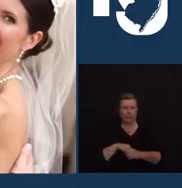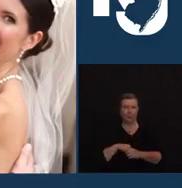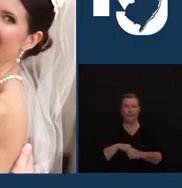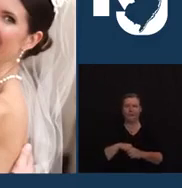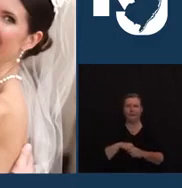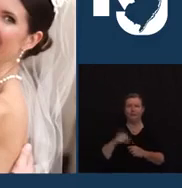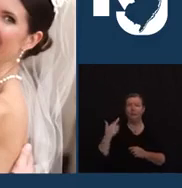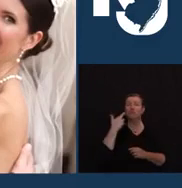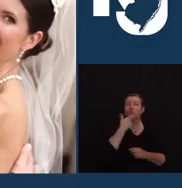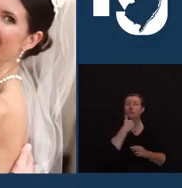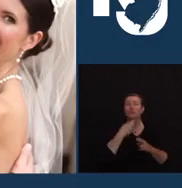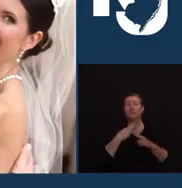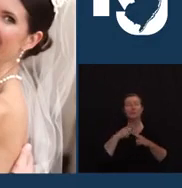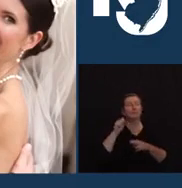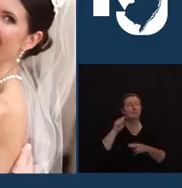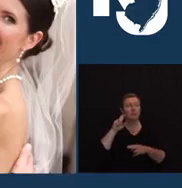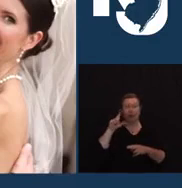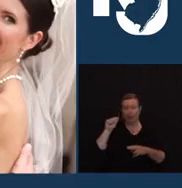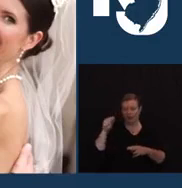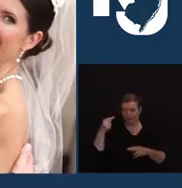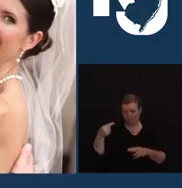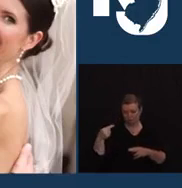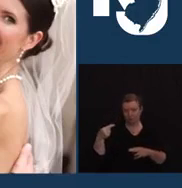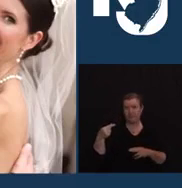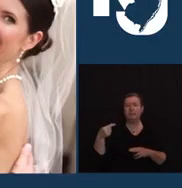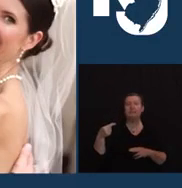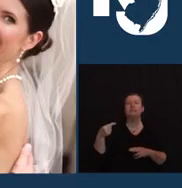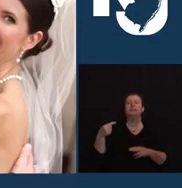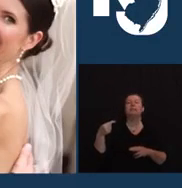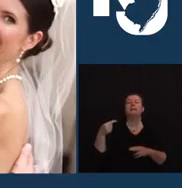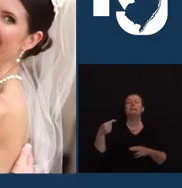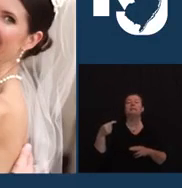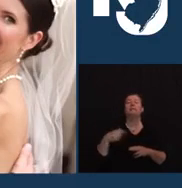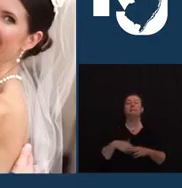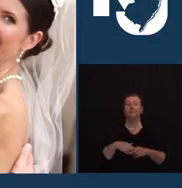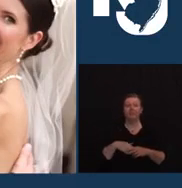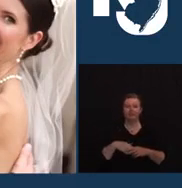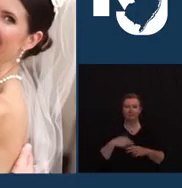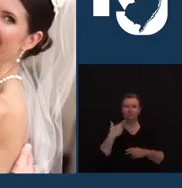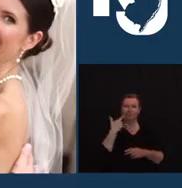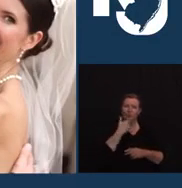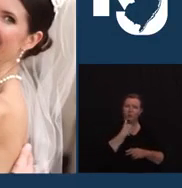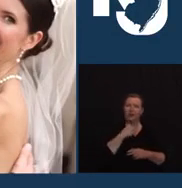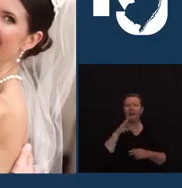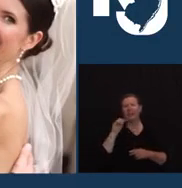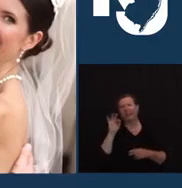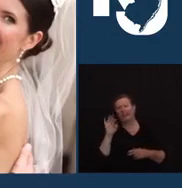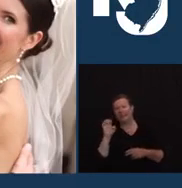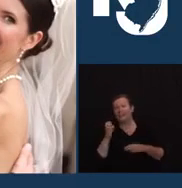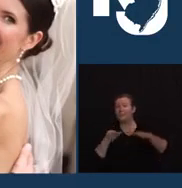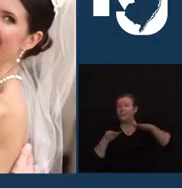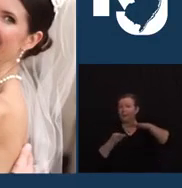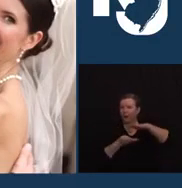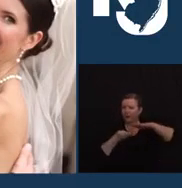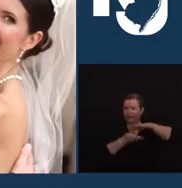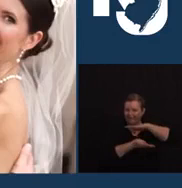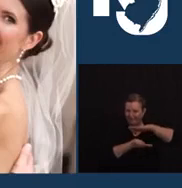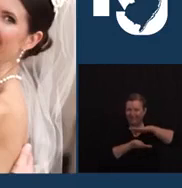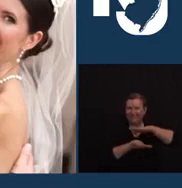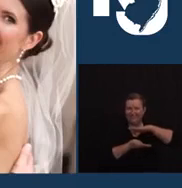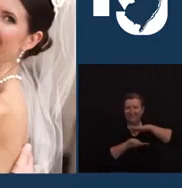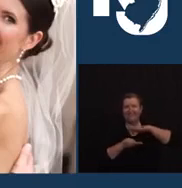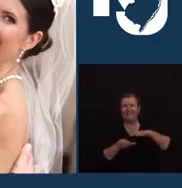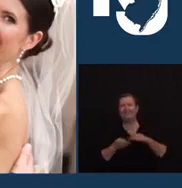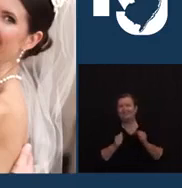Restaurant. It's not just a restaurant, it's a cafe, and it's a from-scratch bakery that has been in business since 2007